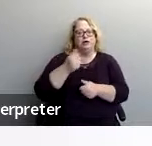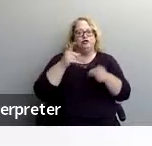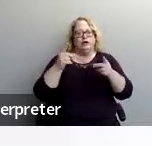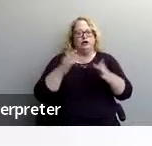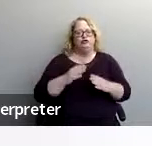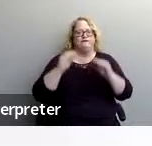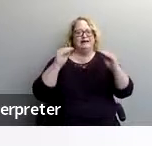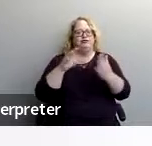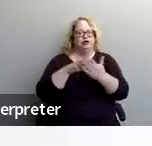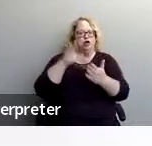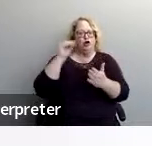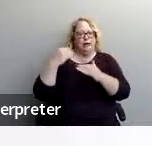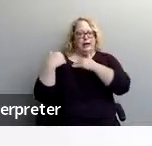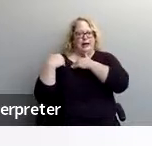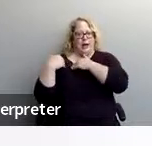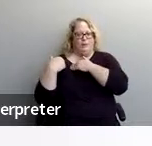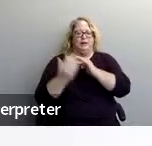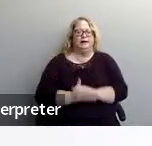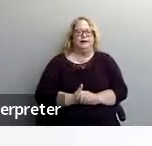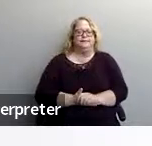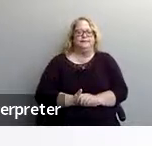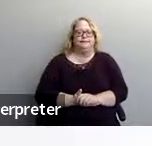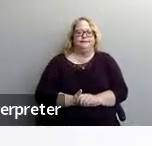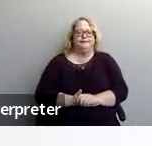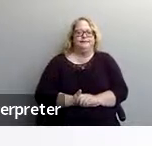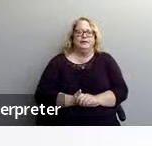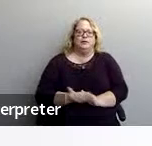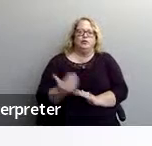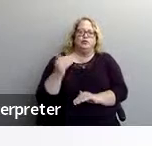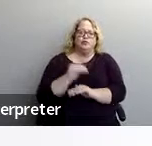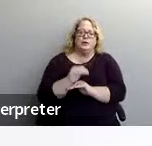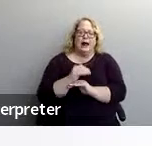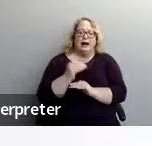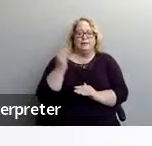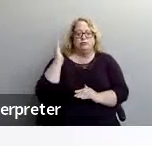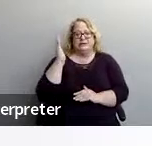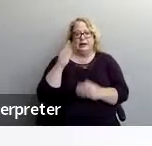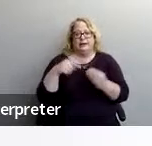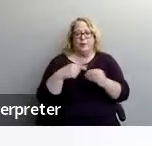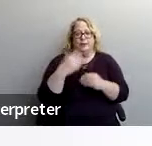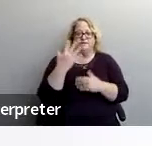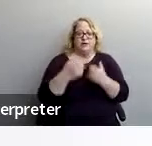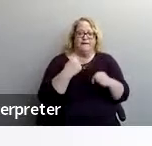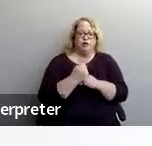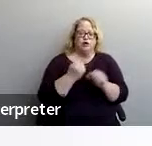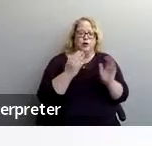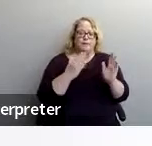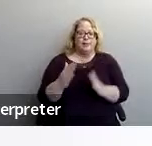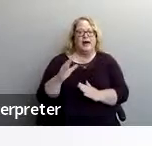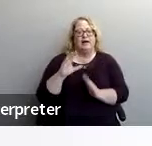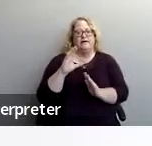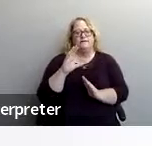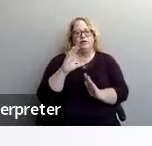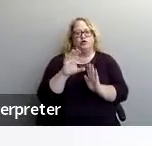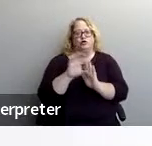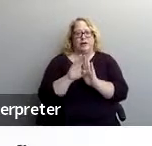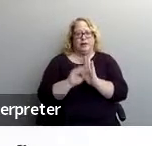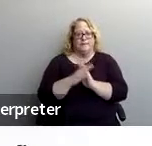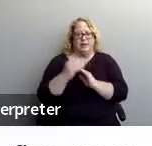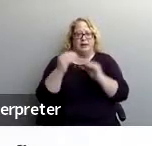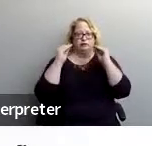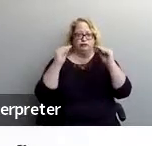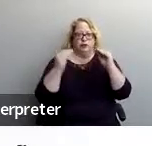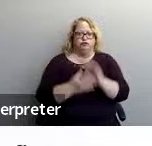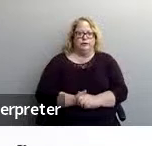and Accountability. And tonight I'm here to present the 5-year plan for our curriculum and instruction, an update on that plan. Next